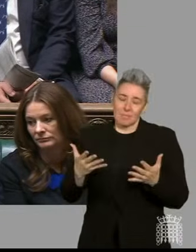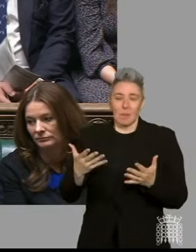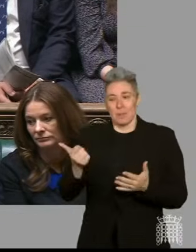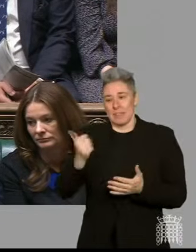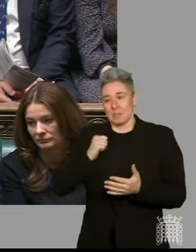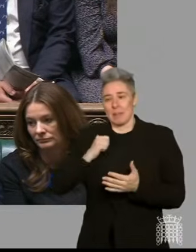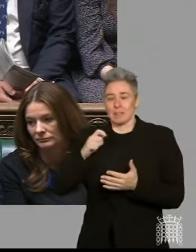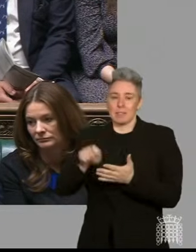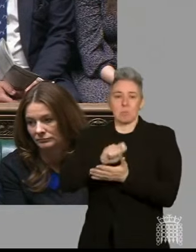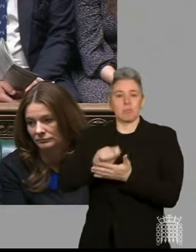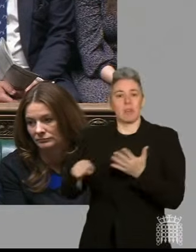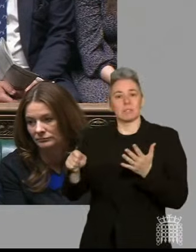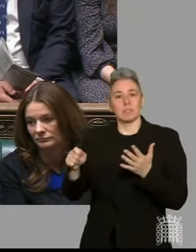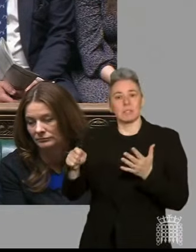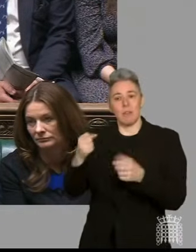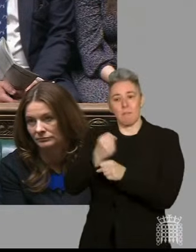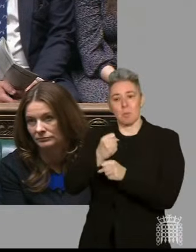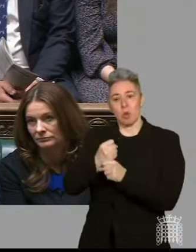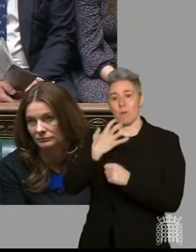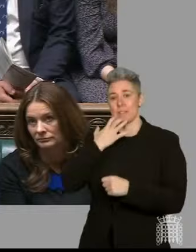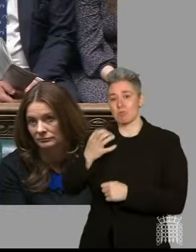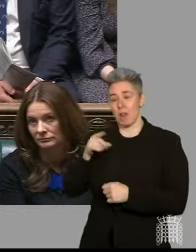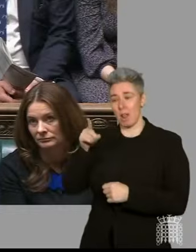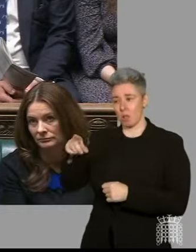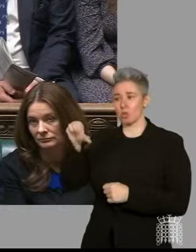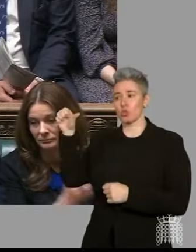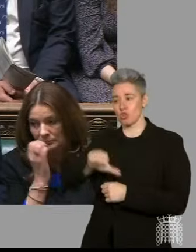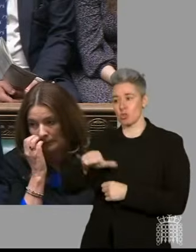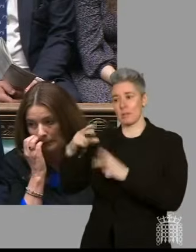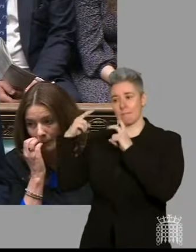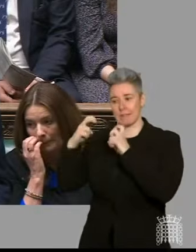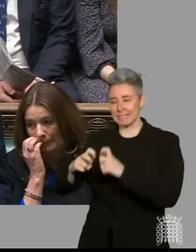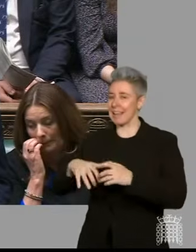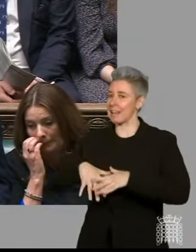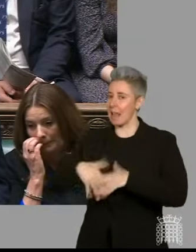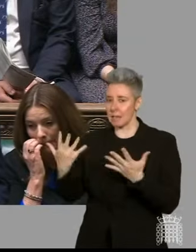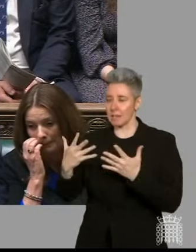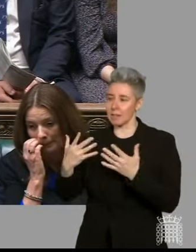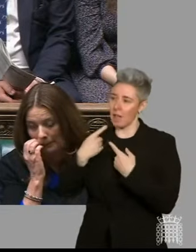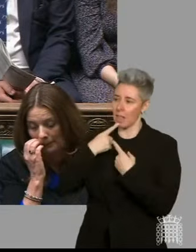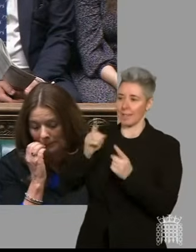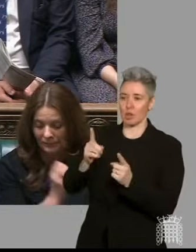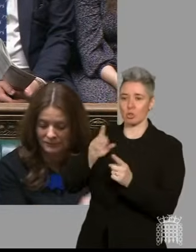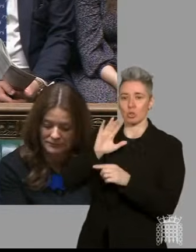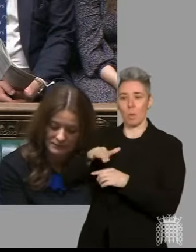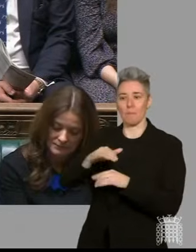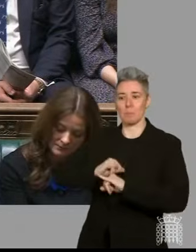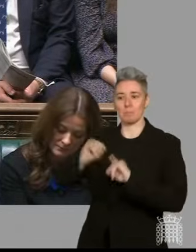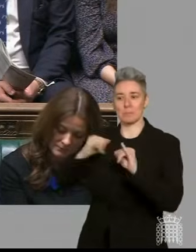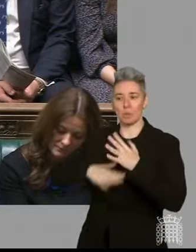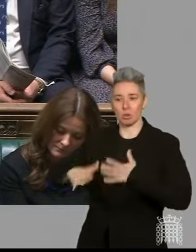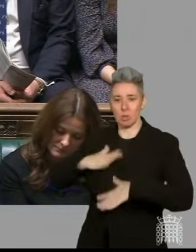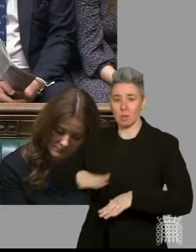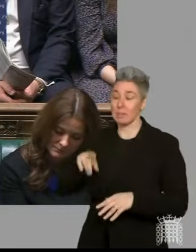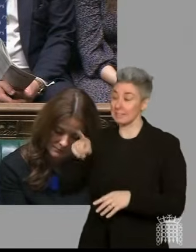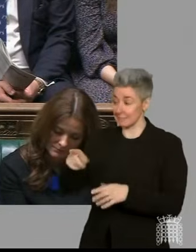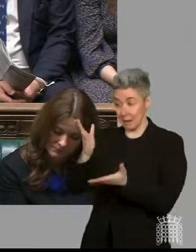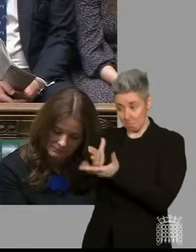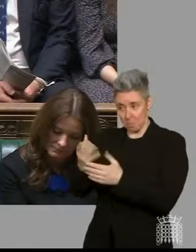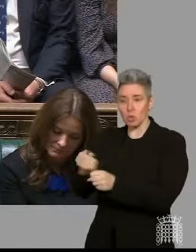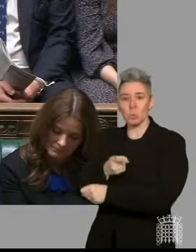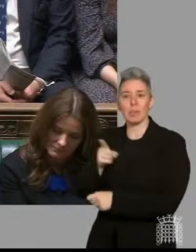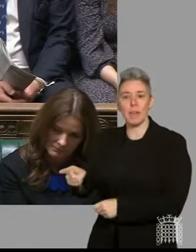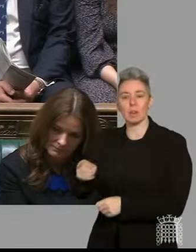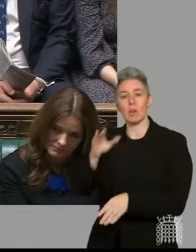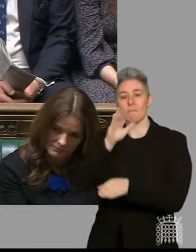any allegations of misconduct, and that's exactly what they do, and it's exactly what the Foreign Secretary and the Prime Minister urge them to do.